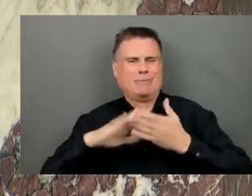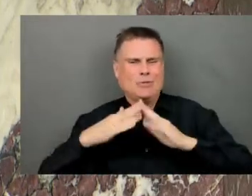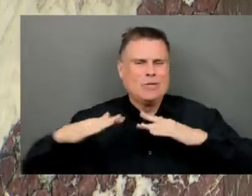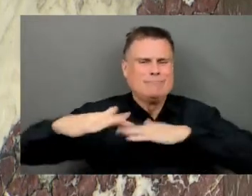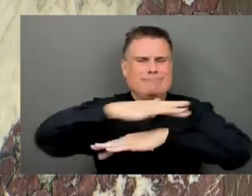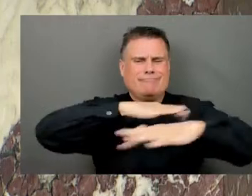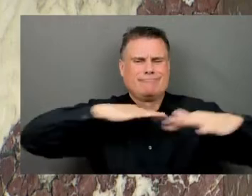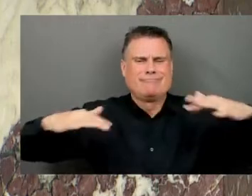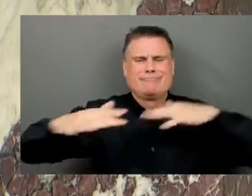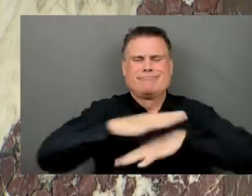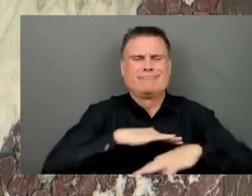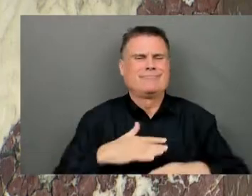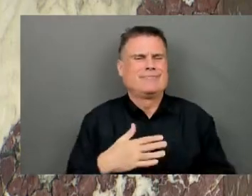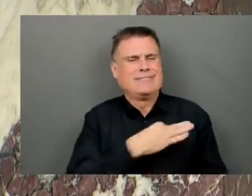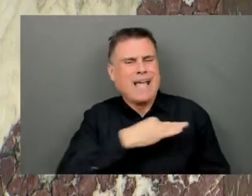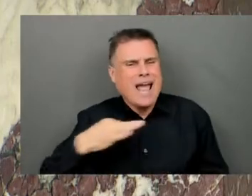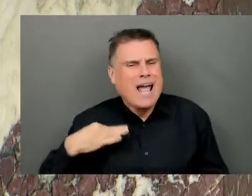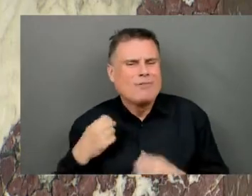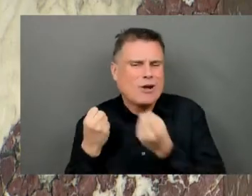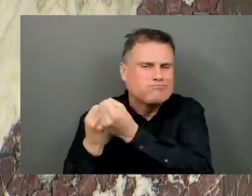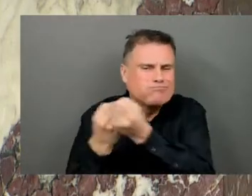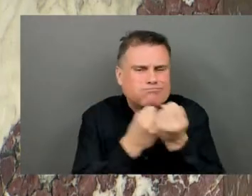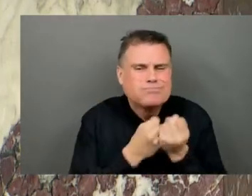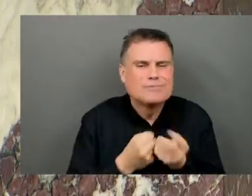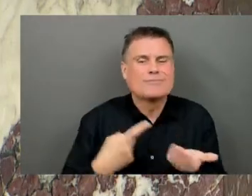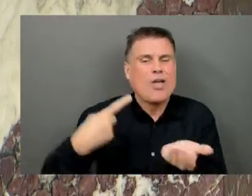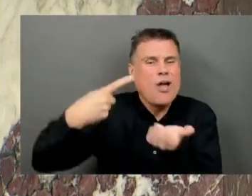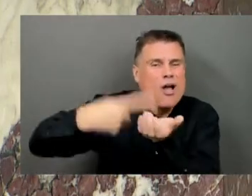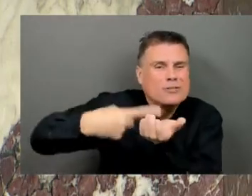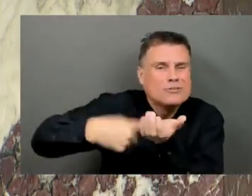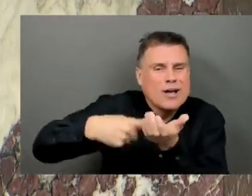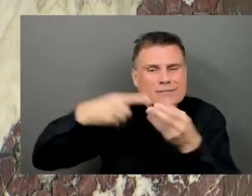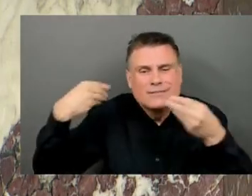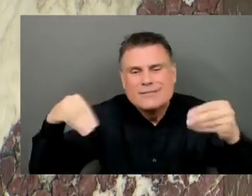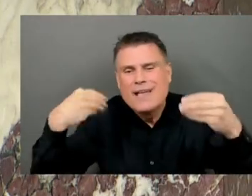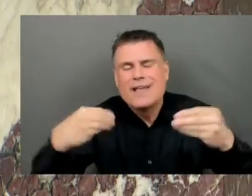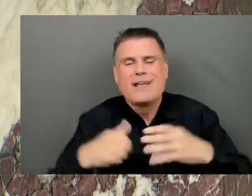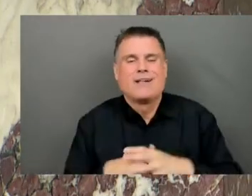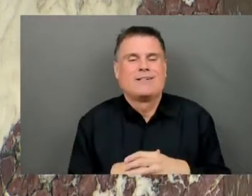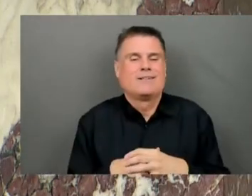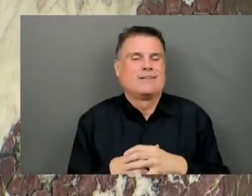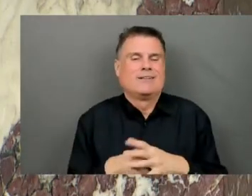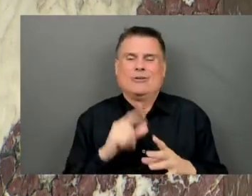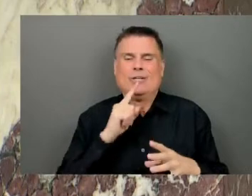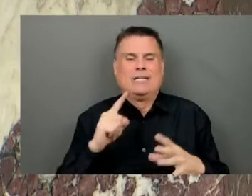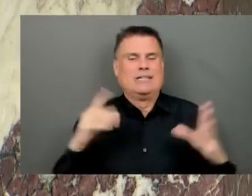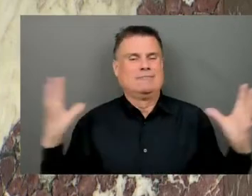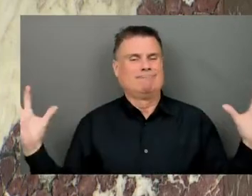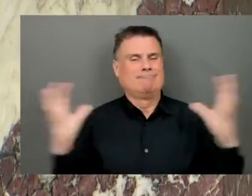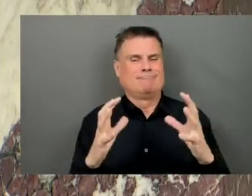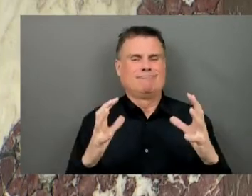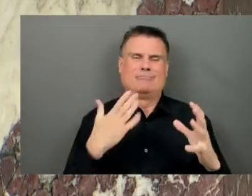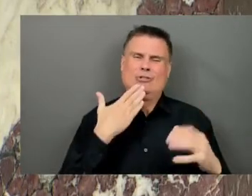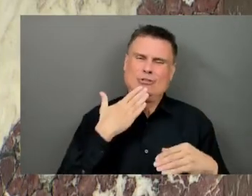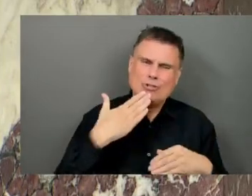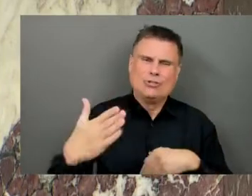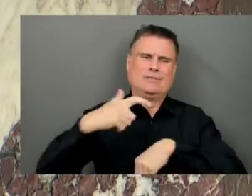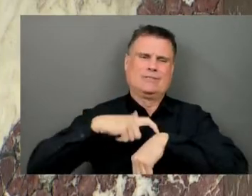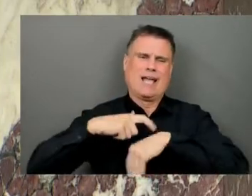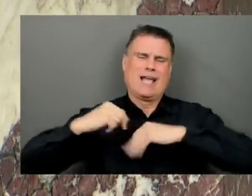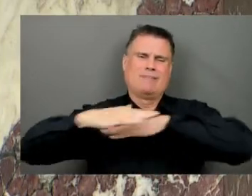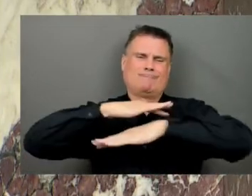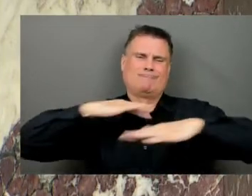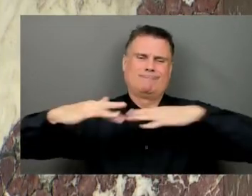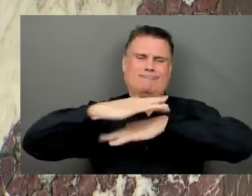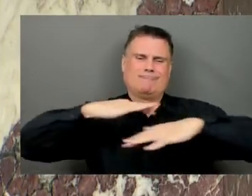Sinfully Delicious were also on site. It was a good time had by all, Mr. Speaker, but I'd like to acknowledge that these events don't happen